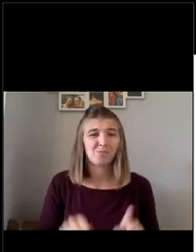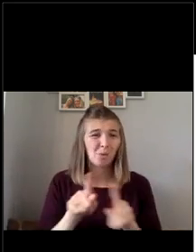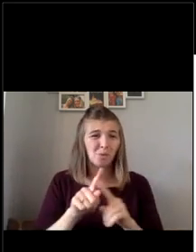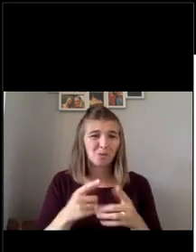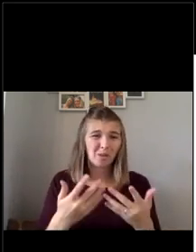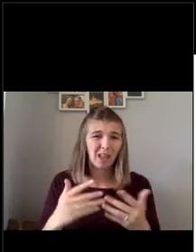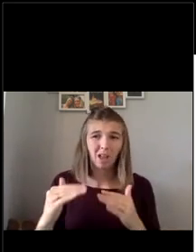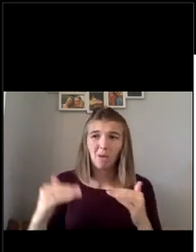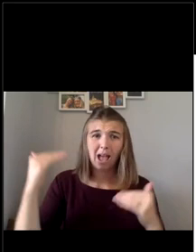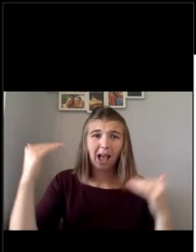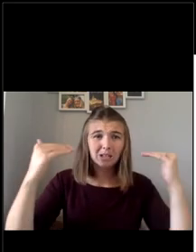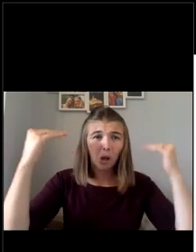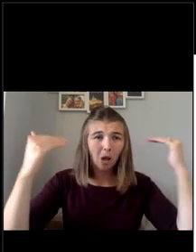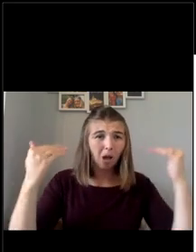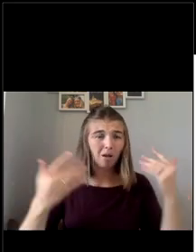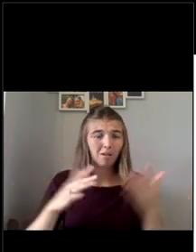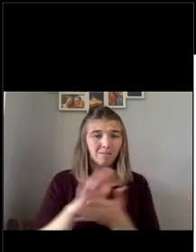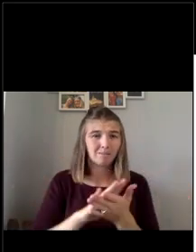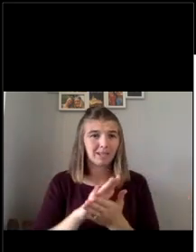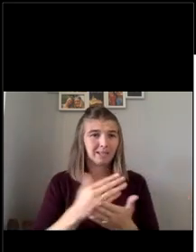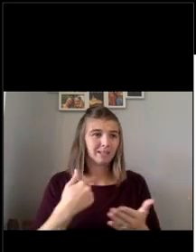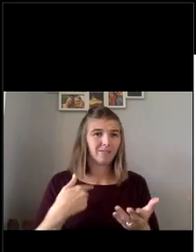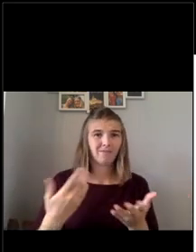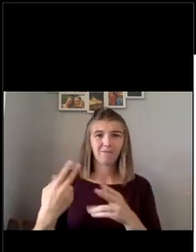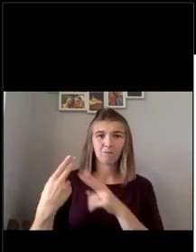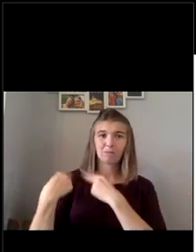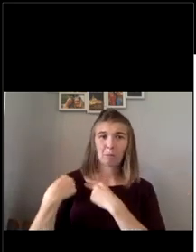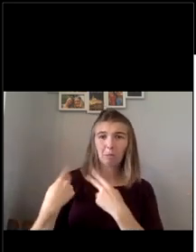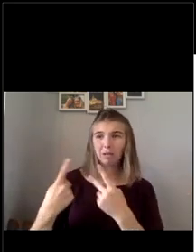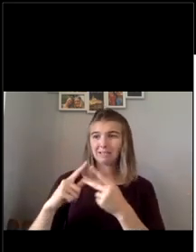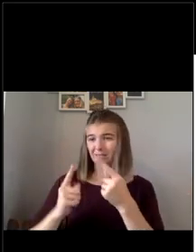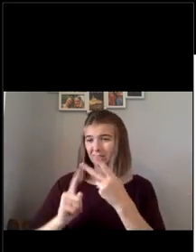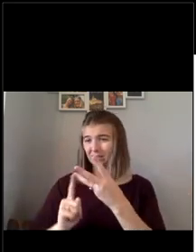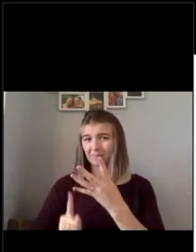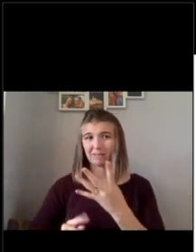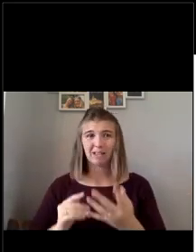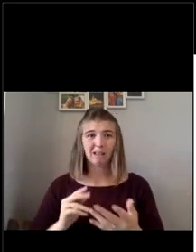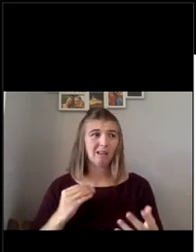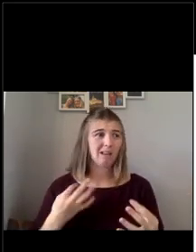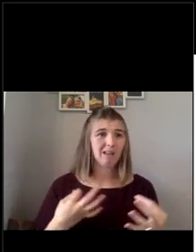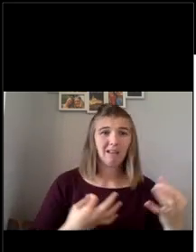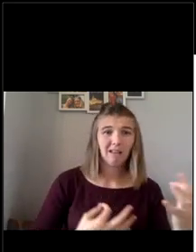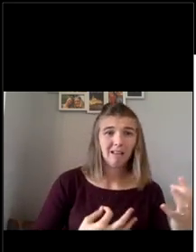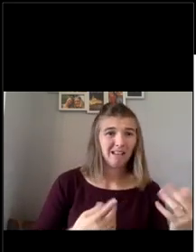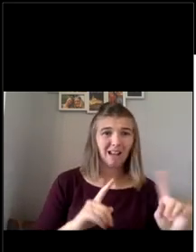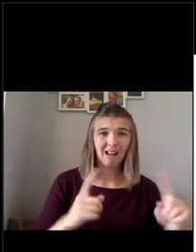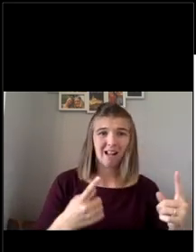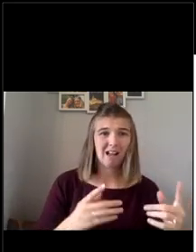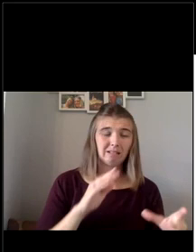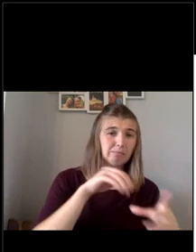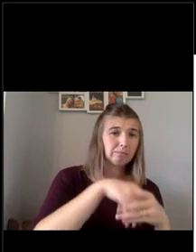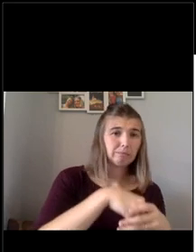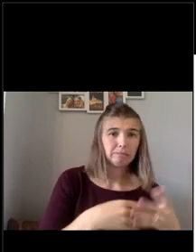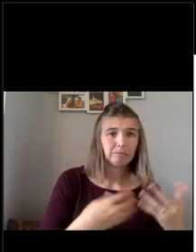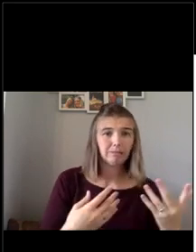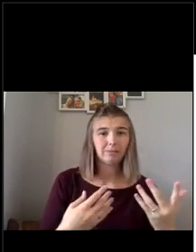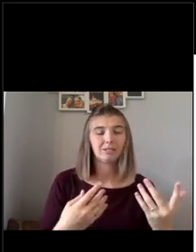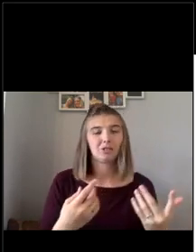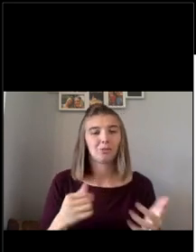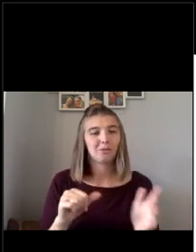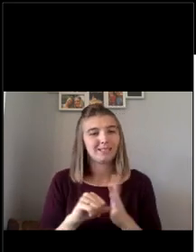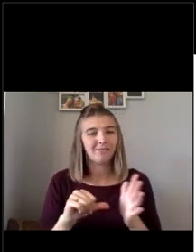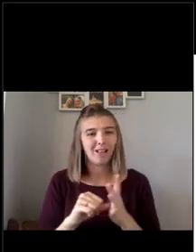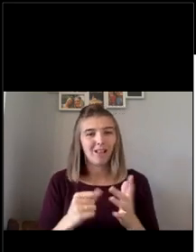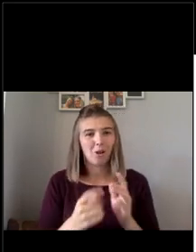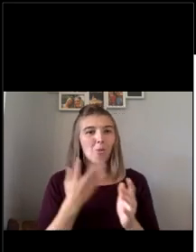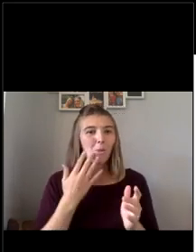responsibilities. So it can be quite tough to participate in some of these spontaneous social activities that happen.